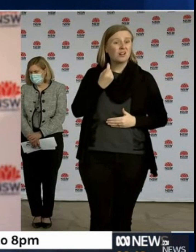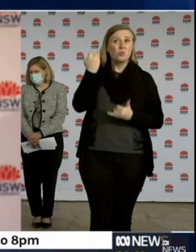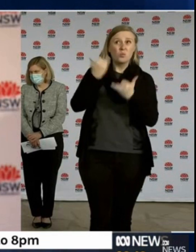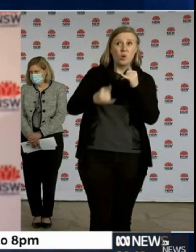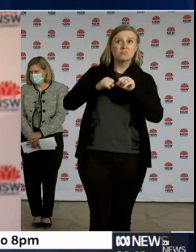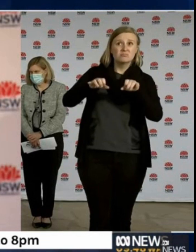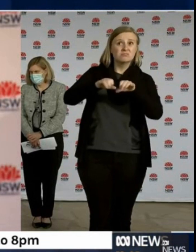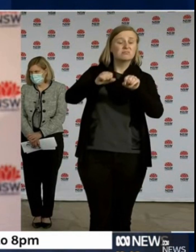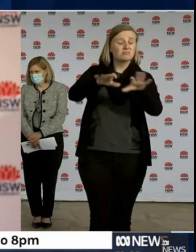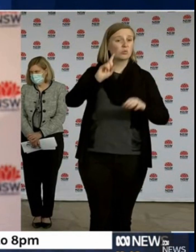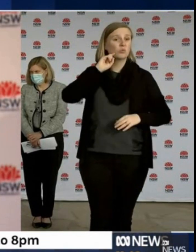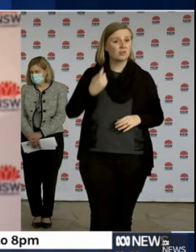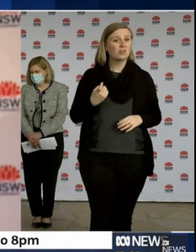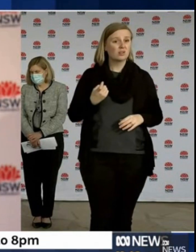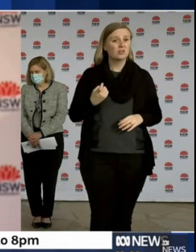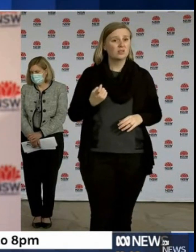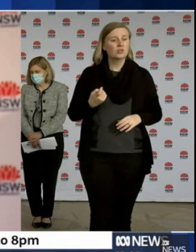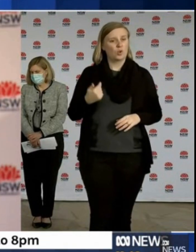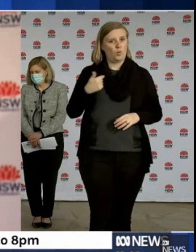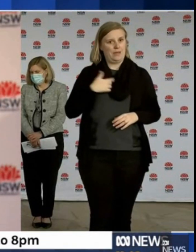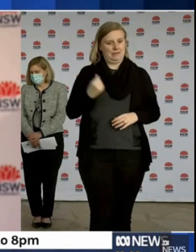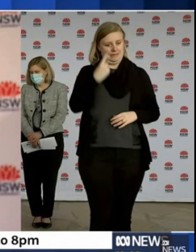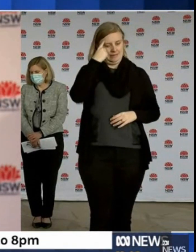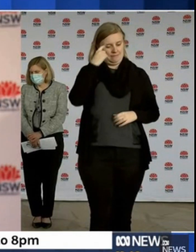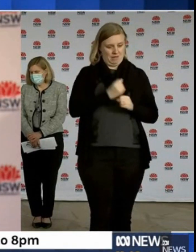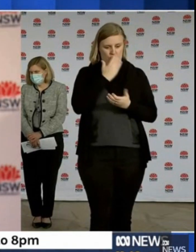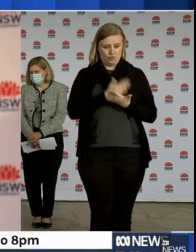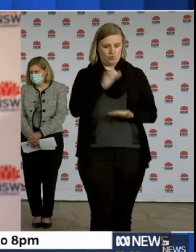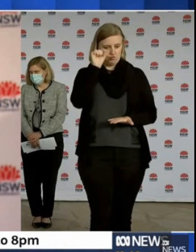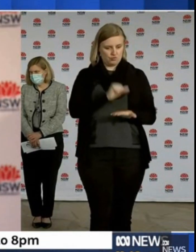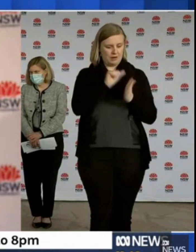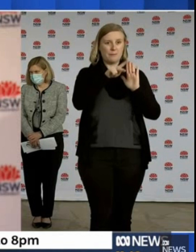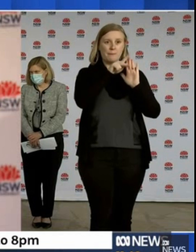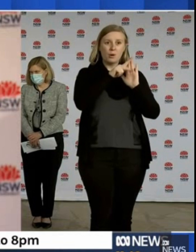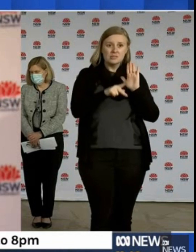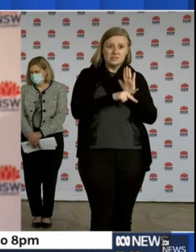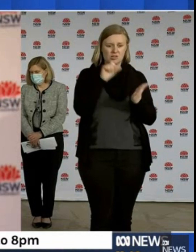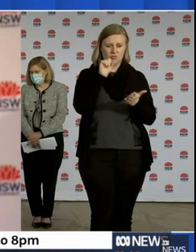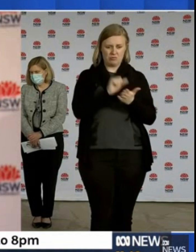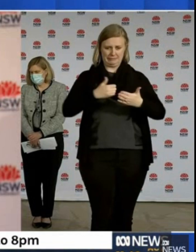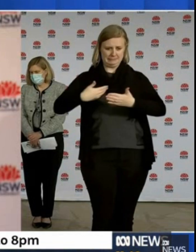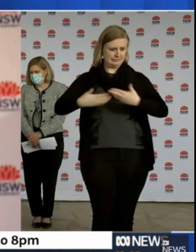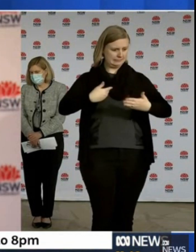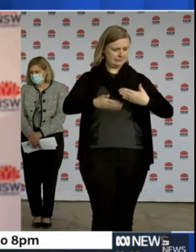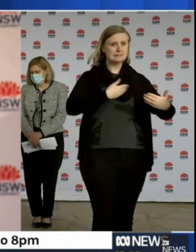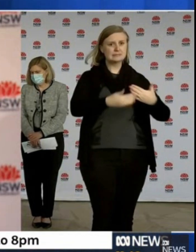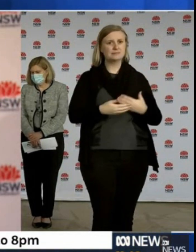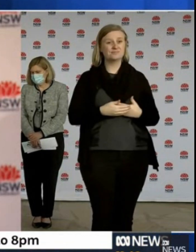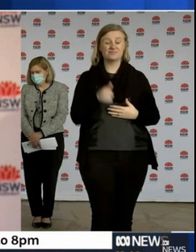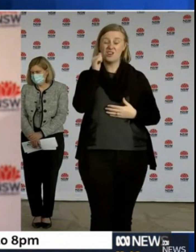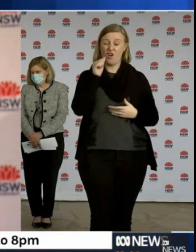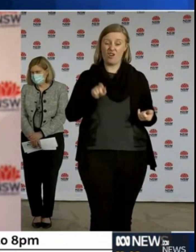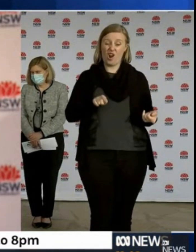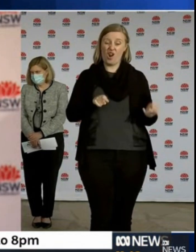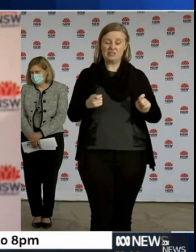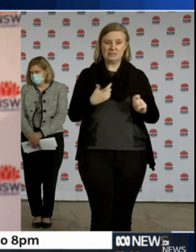sure that we have the right balance of policies and settings. And I'm deeply grateful to our citizens for understanding that. And I appreciate frustrations